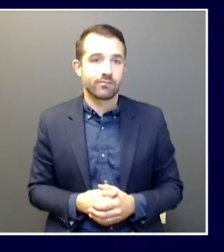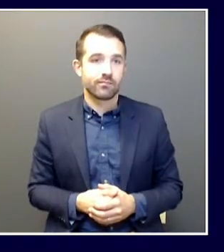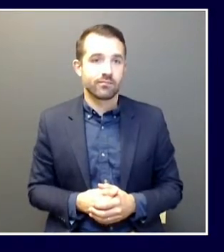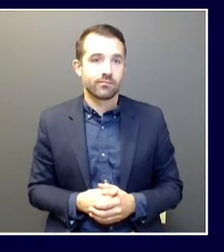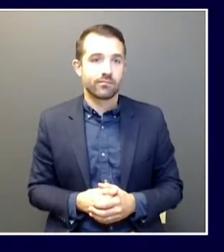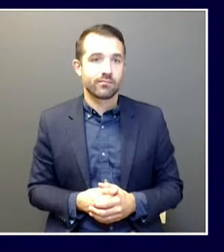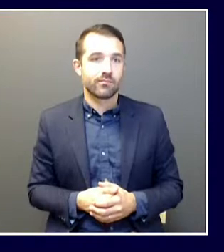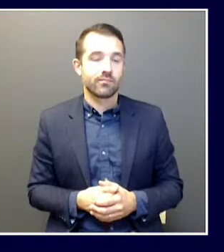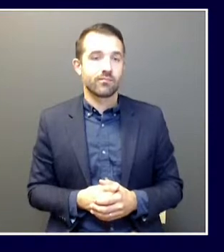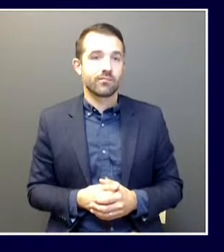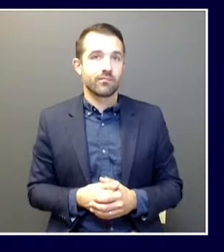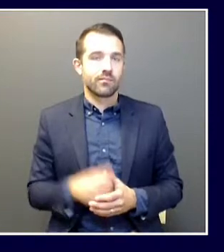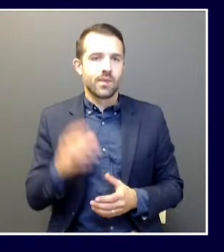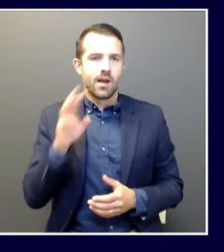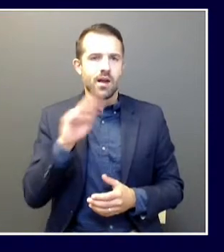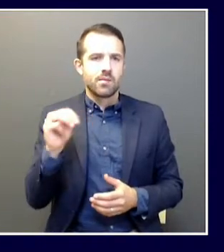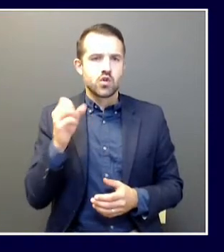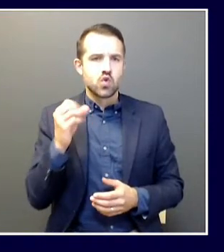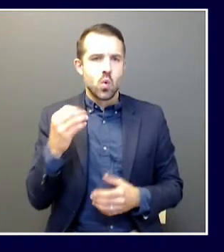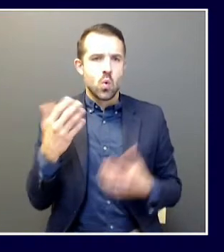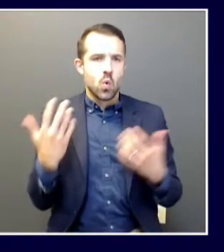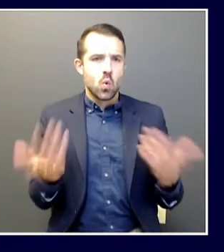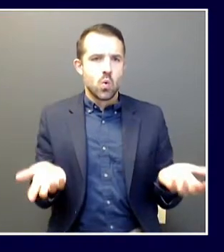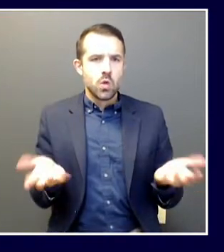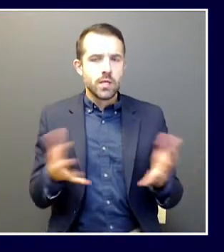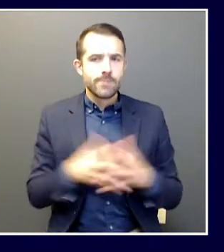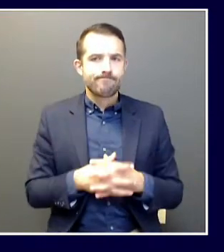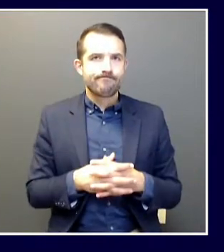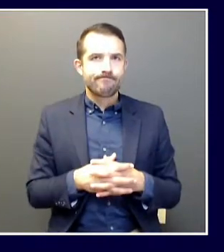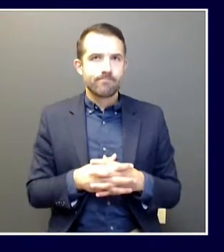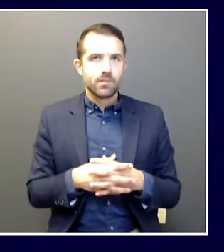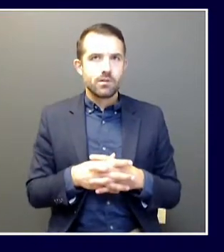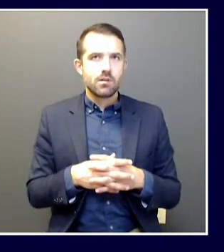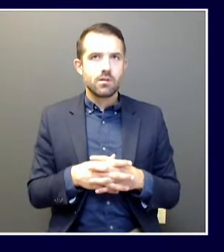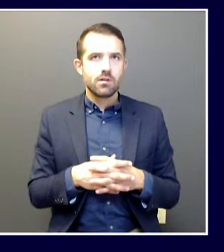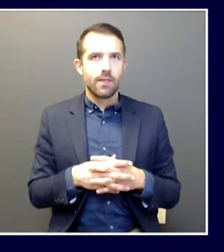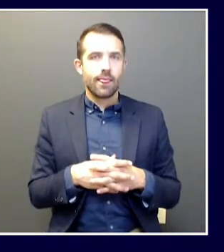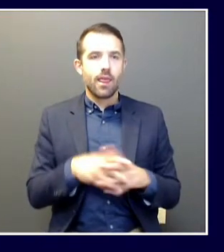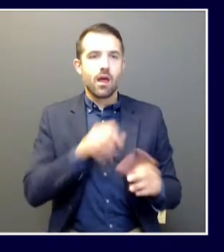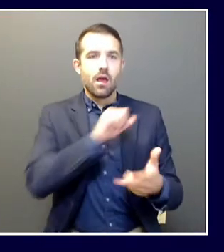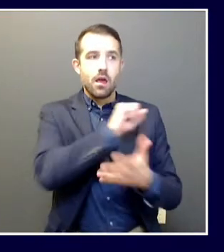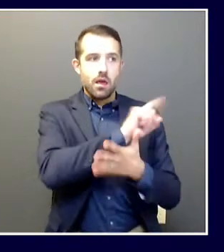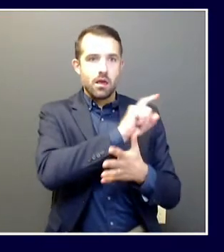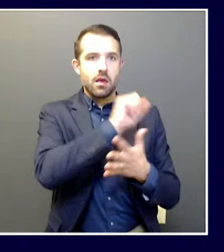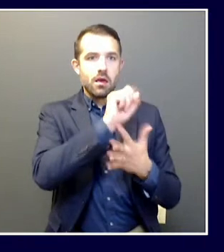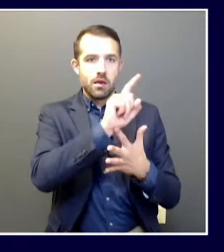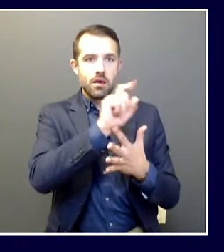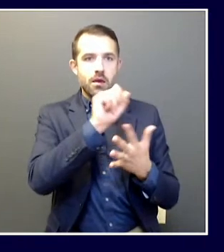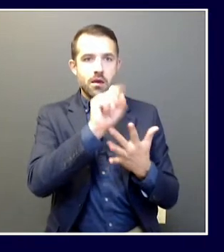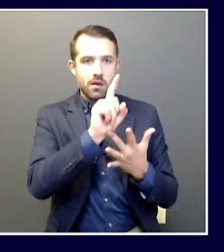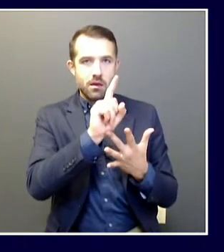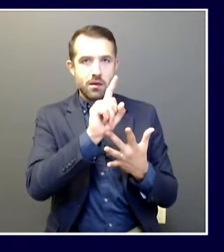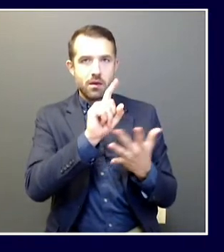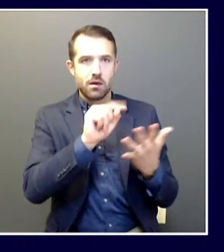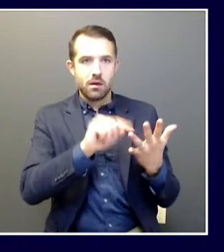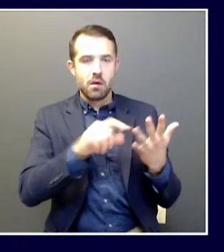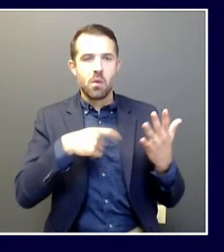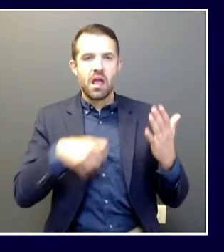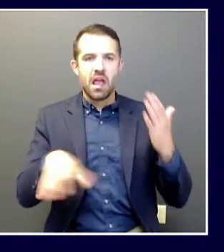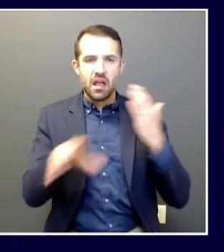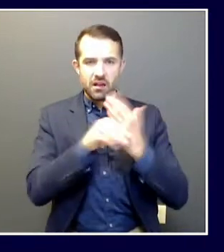So sort of piggybacking on the same subject, federal court judge today decided